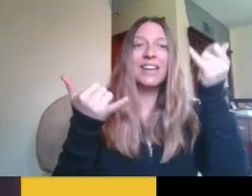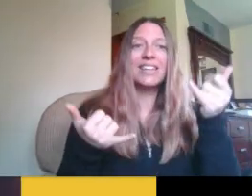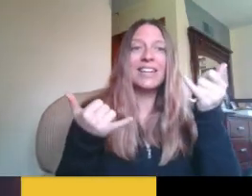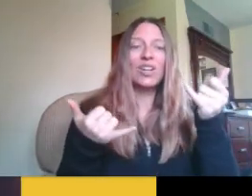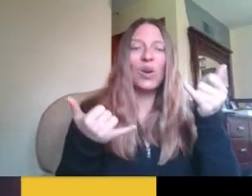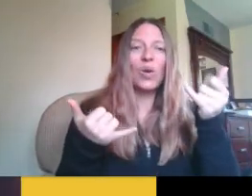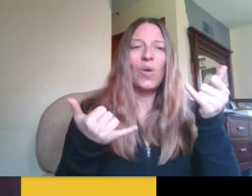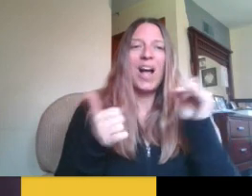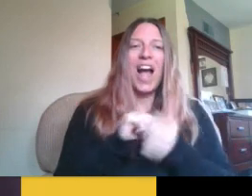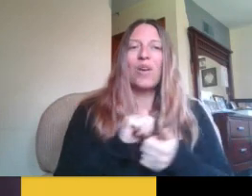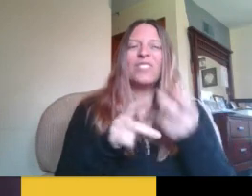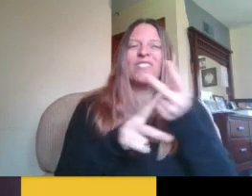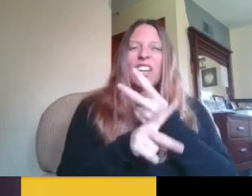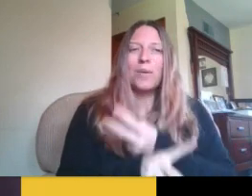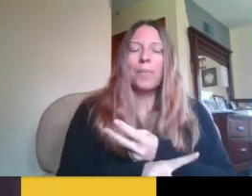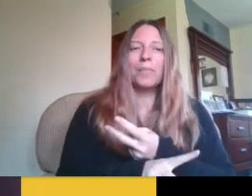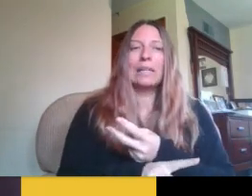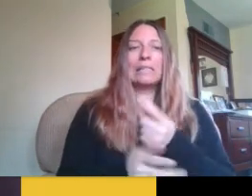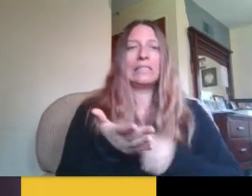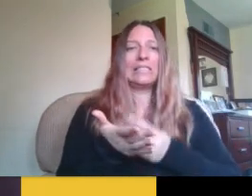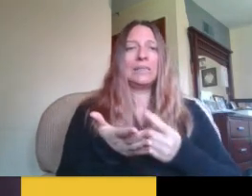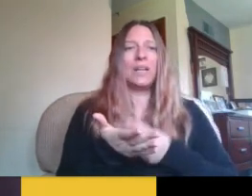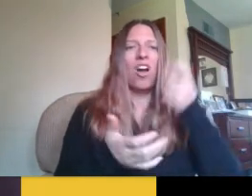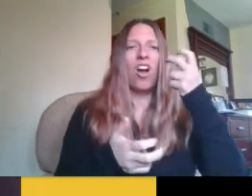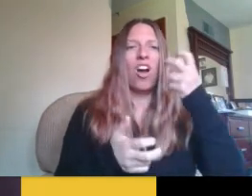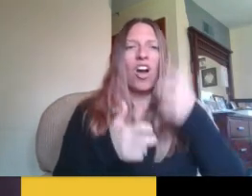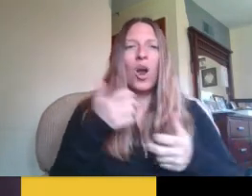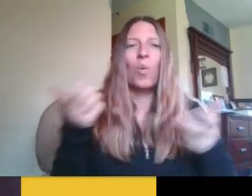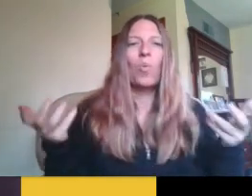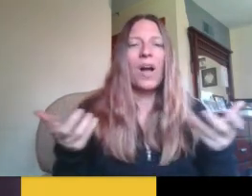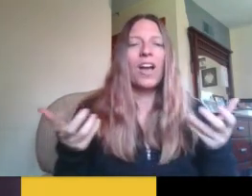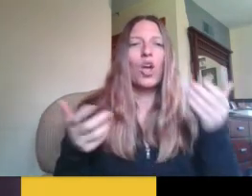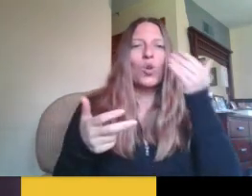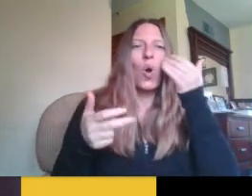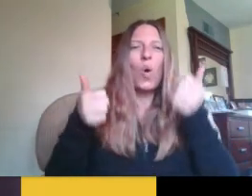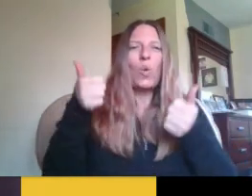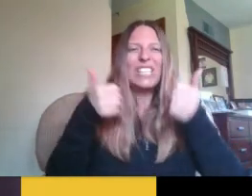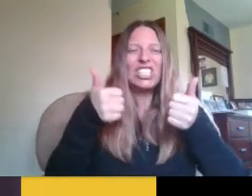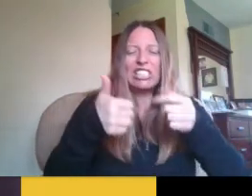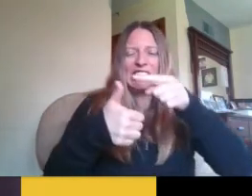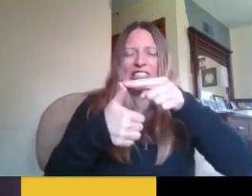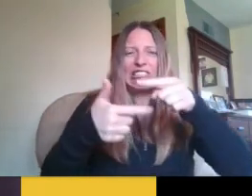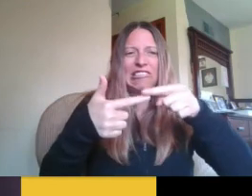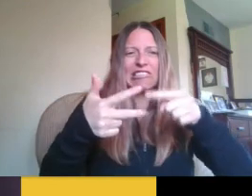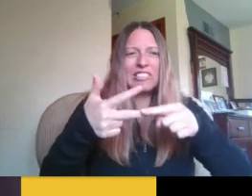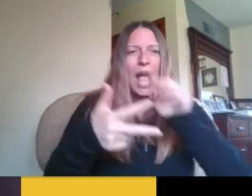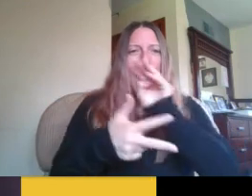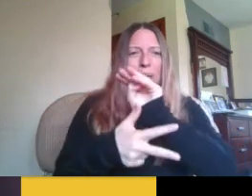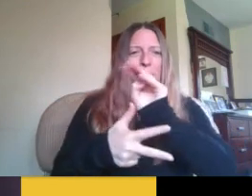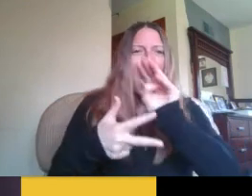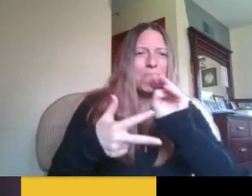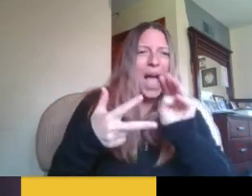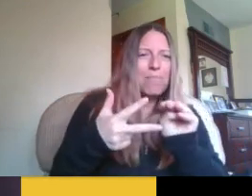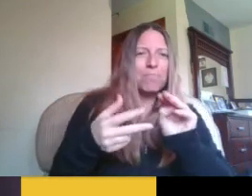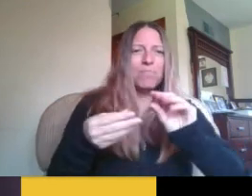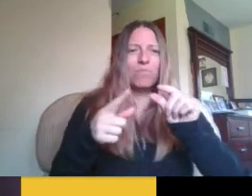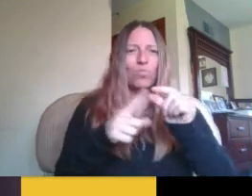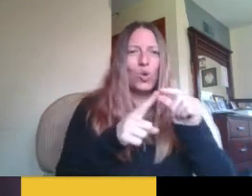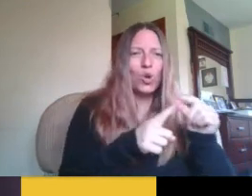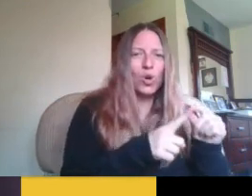But sometimes the hardest part about mean, median, and mode is just remembering which is which. So remember that mean